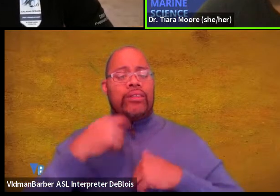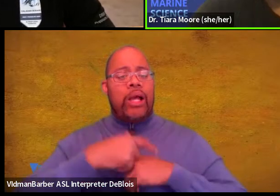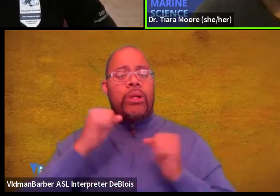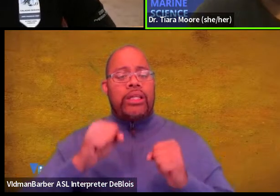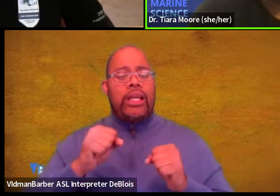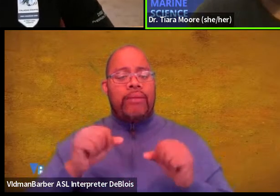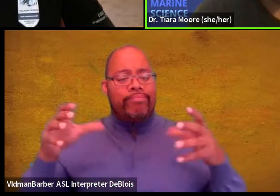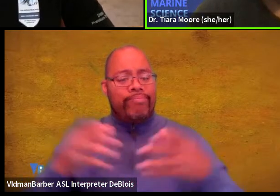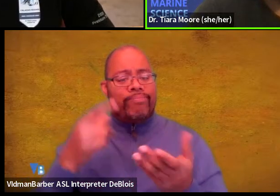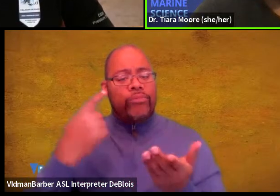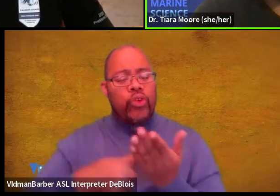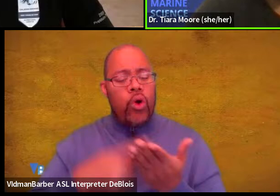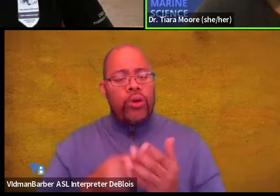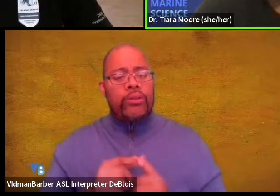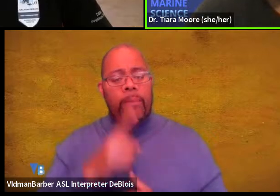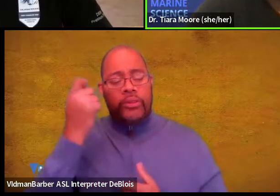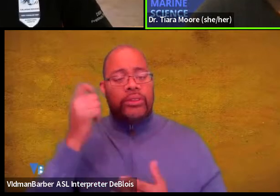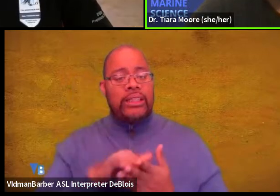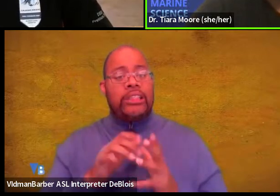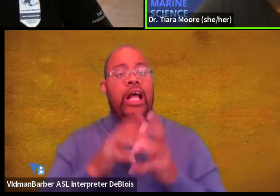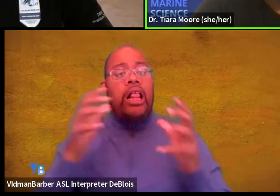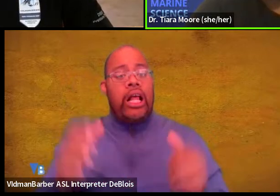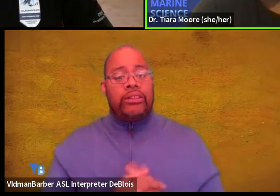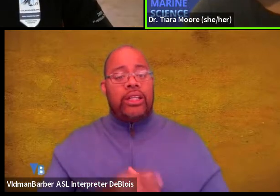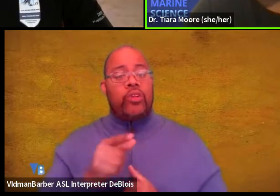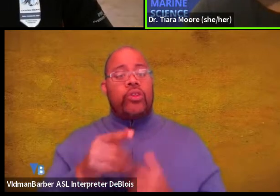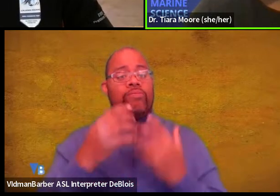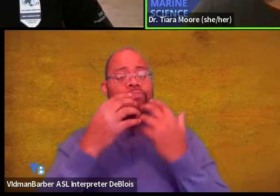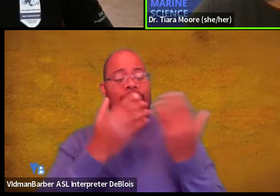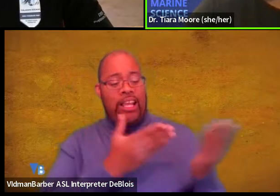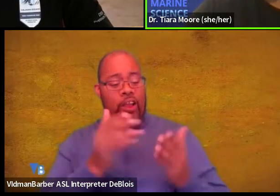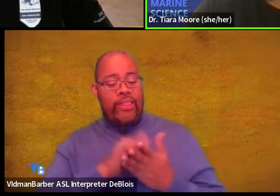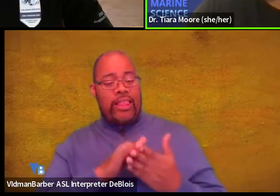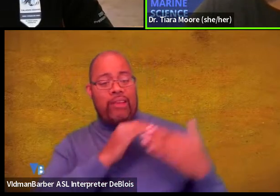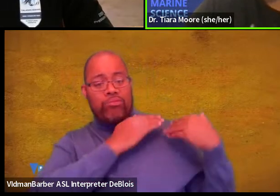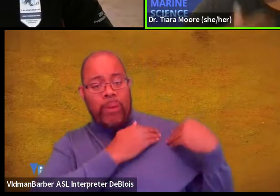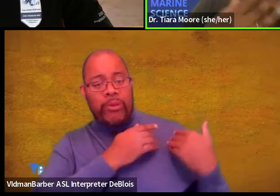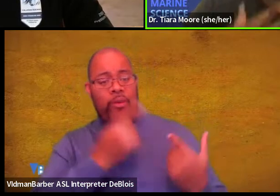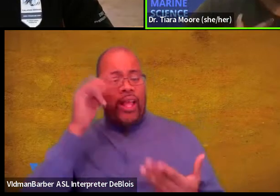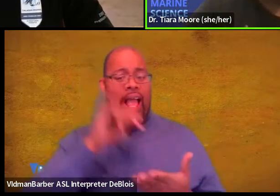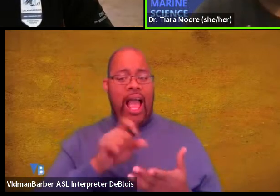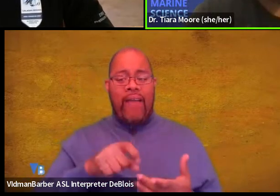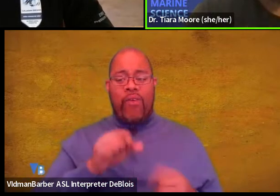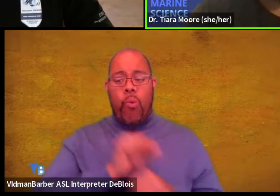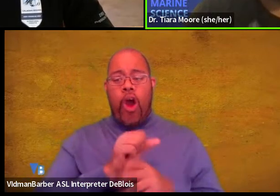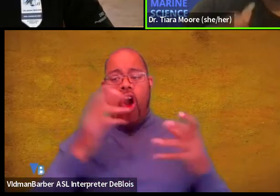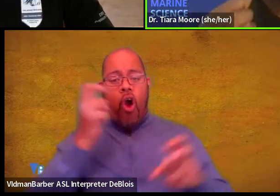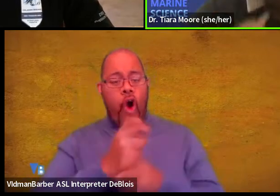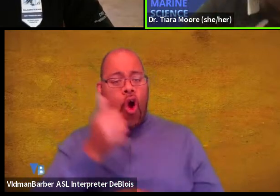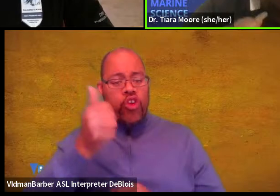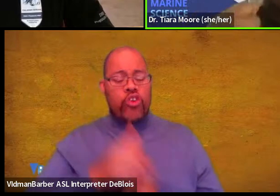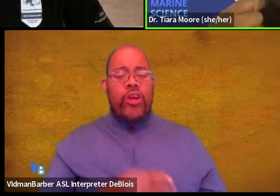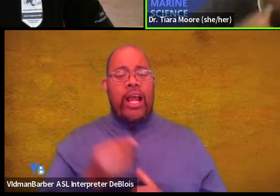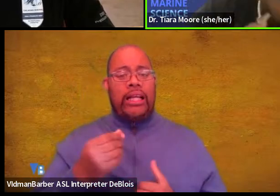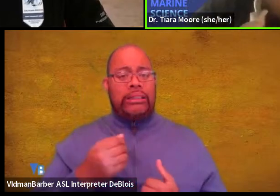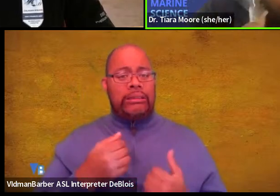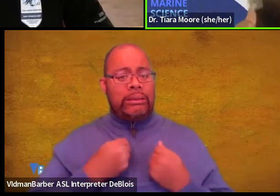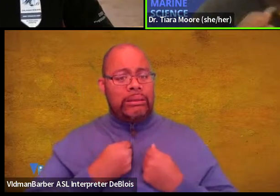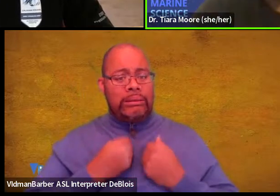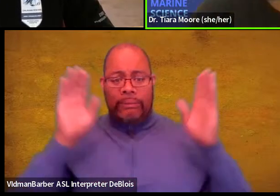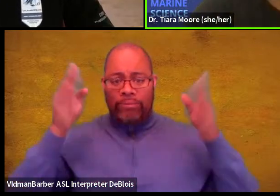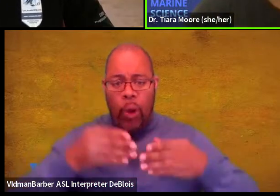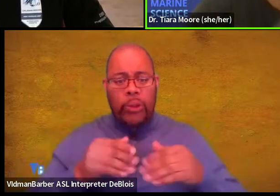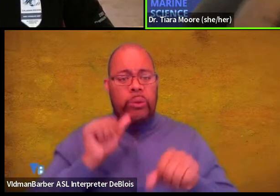just come and talk, because it's a lot. And, you're carrying that weight when you think you have to work so much harder, and you're like burning out, and like,